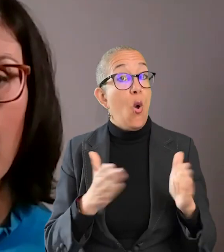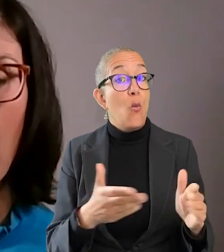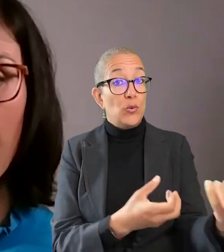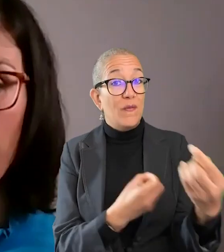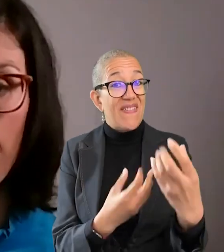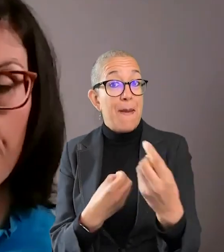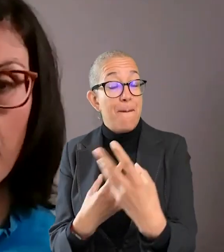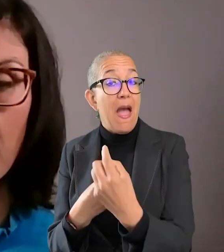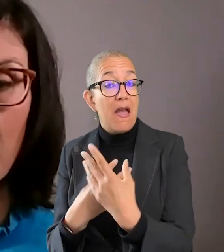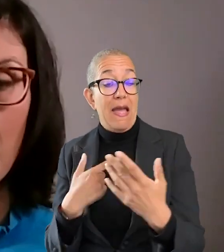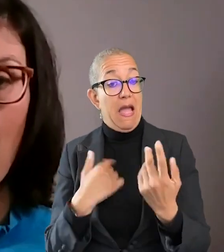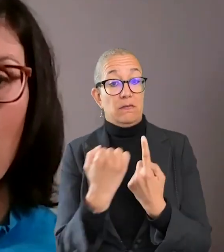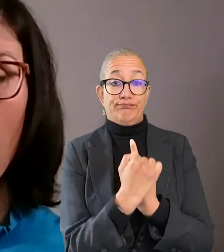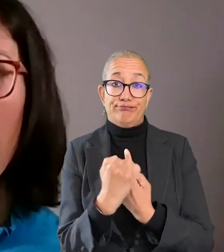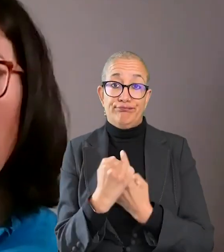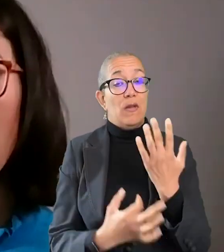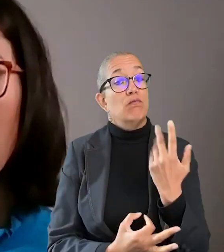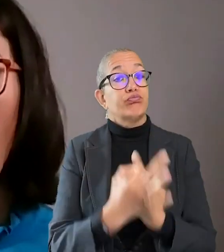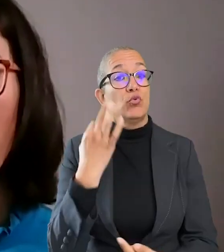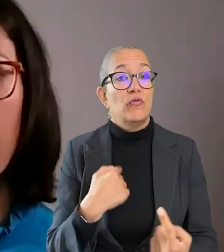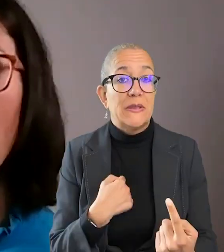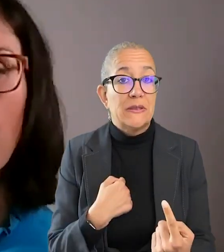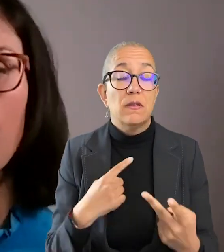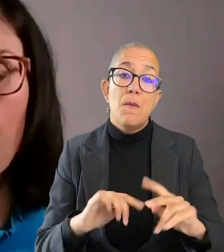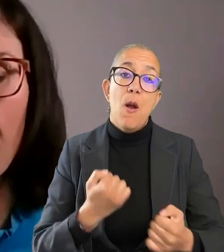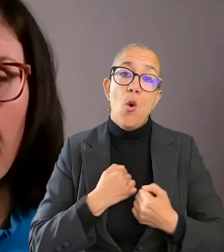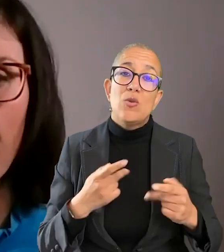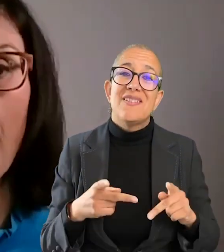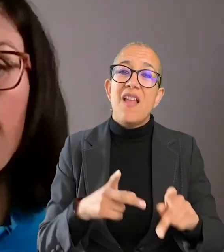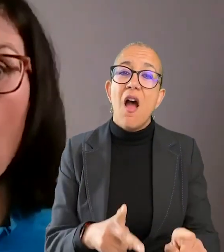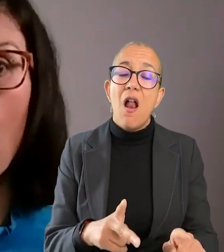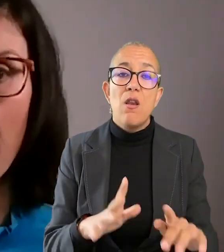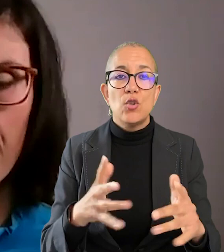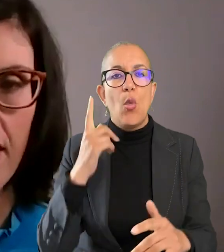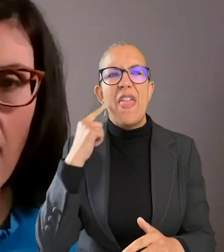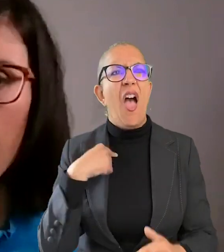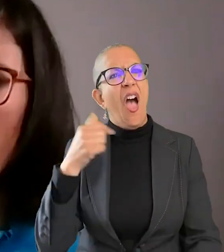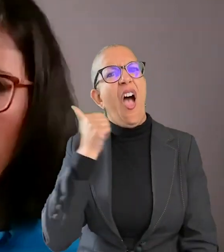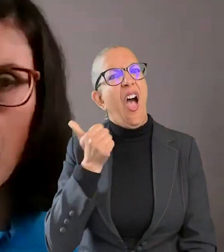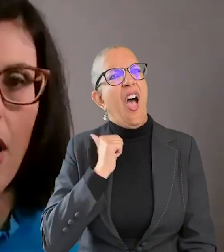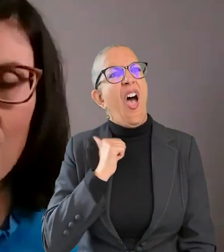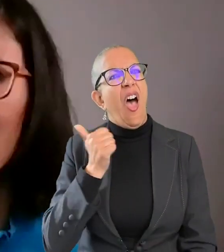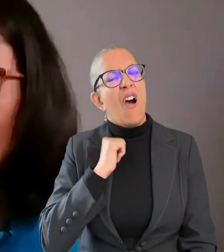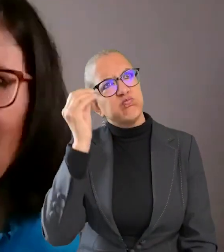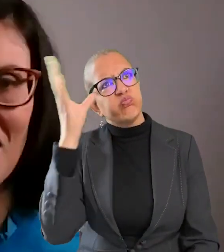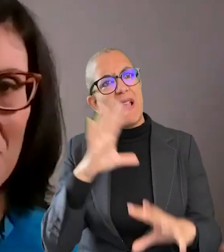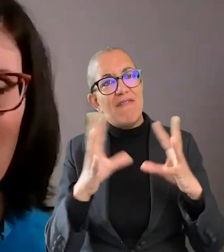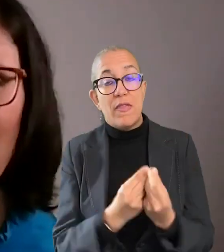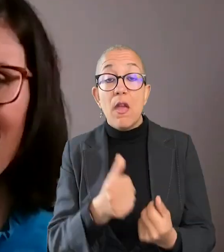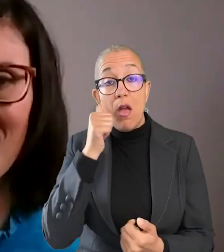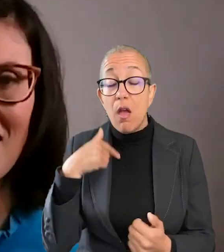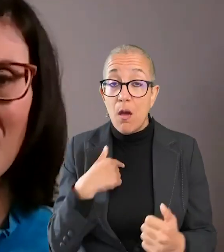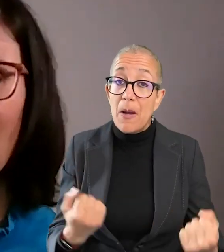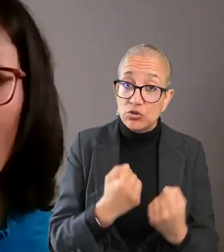feedback and improvement. My own style is not to think that I know everything. I'm very aware of my strengths and